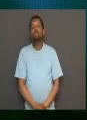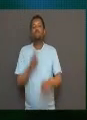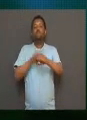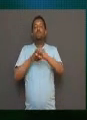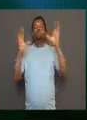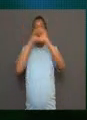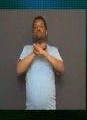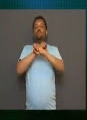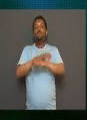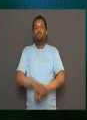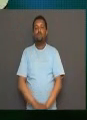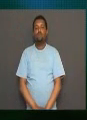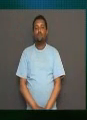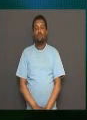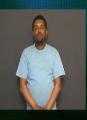Time's up.